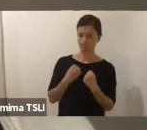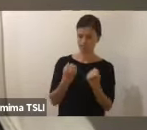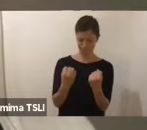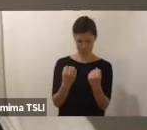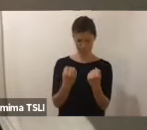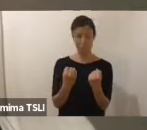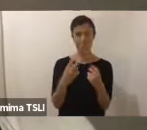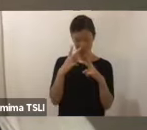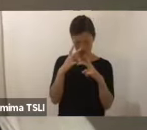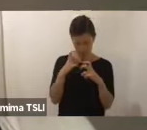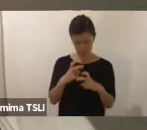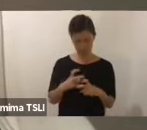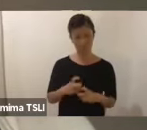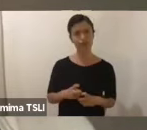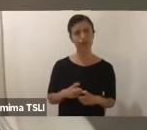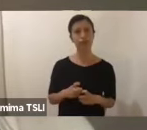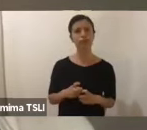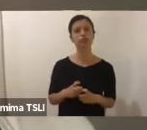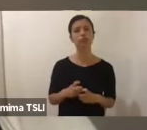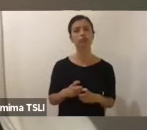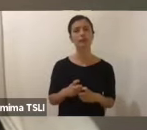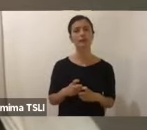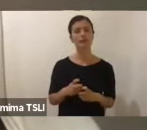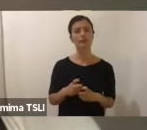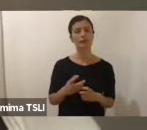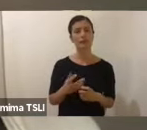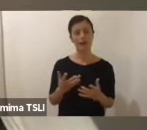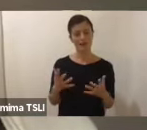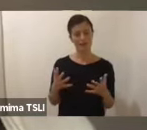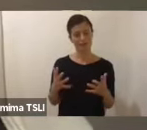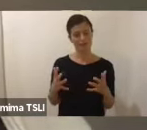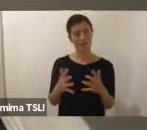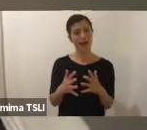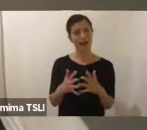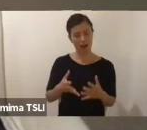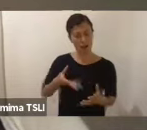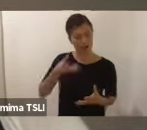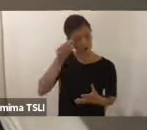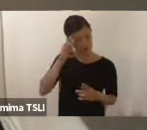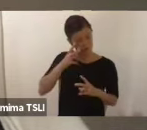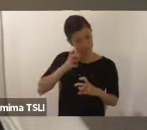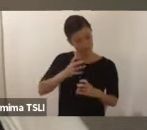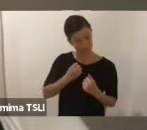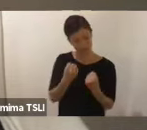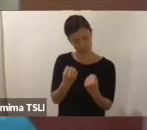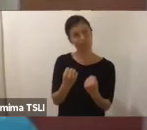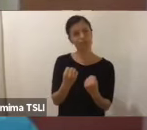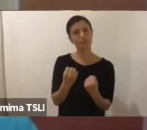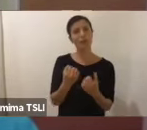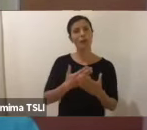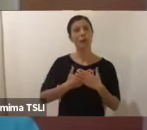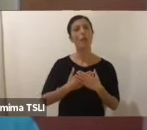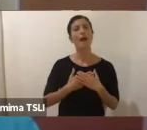in a space of compassion and humility thank you